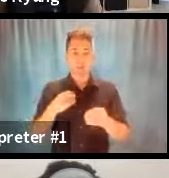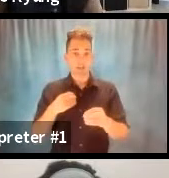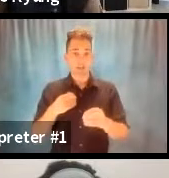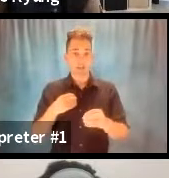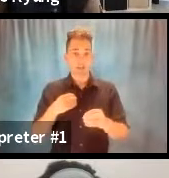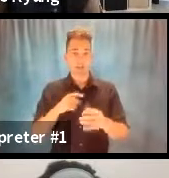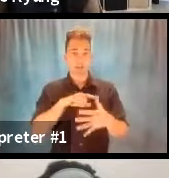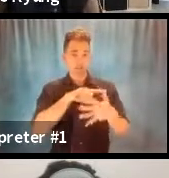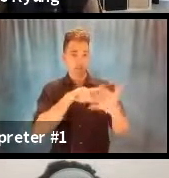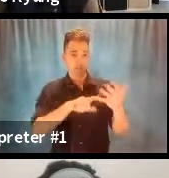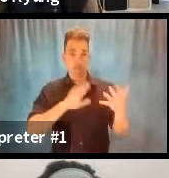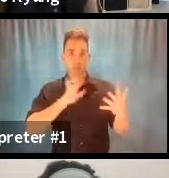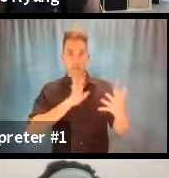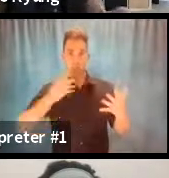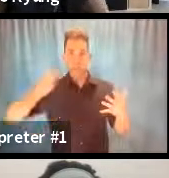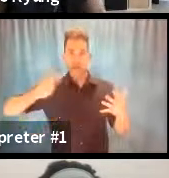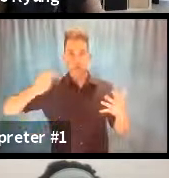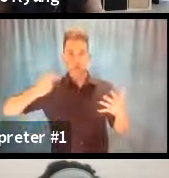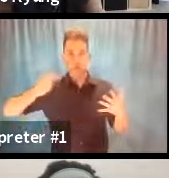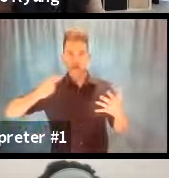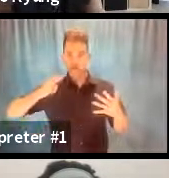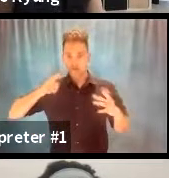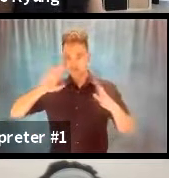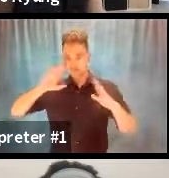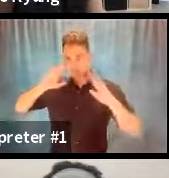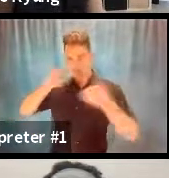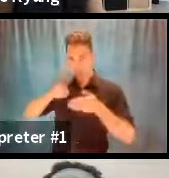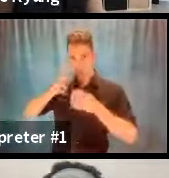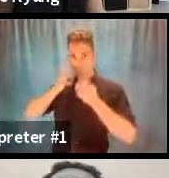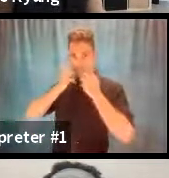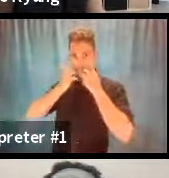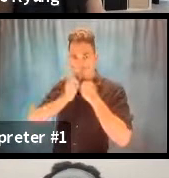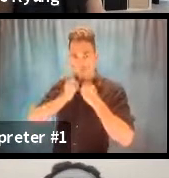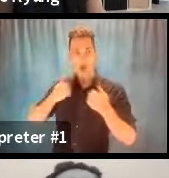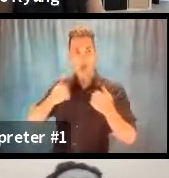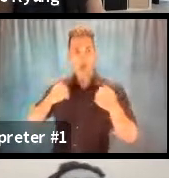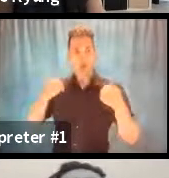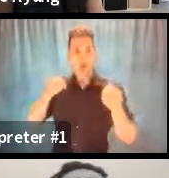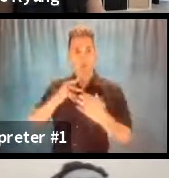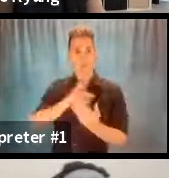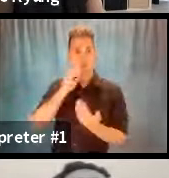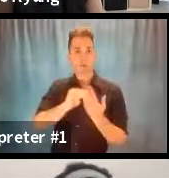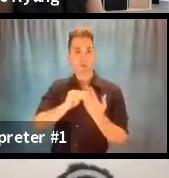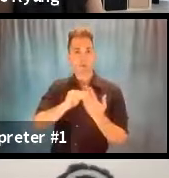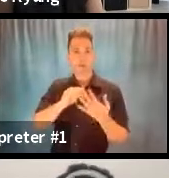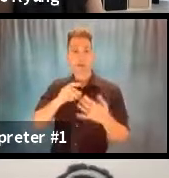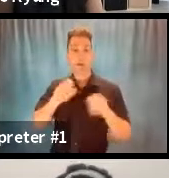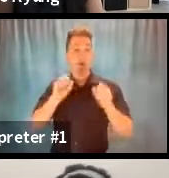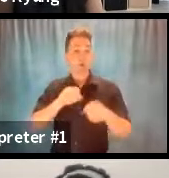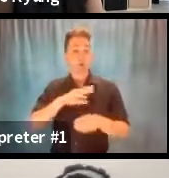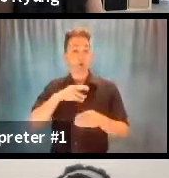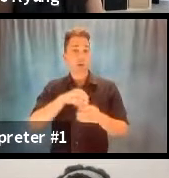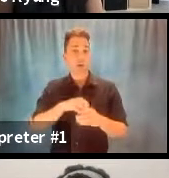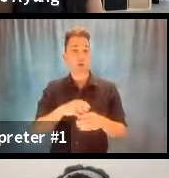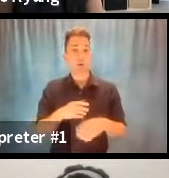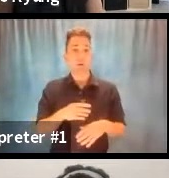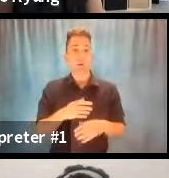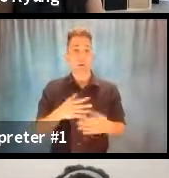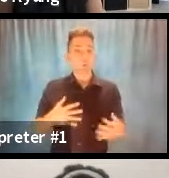youth programs from pregnant mothers through getting students into